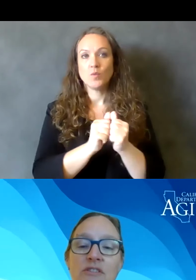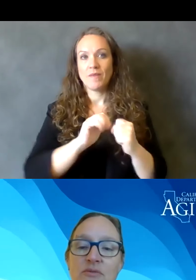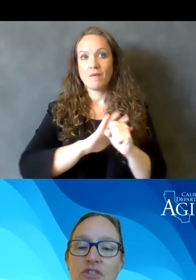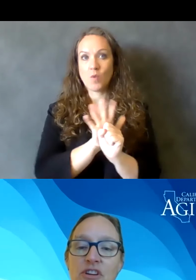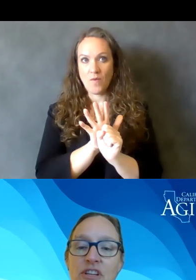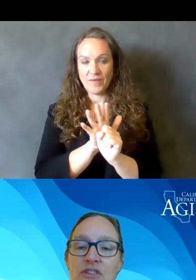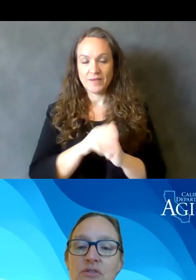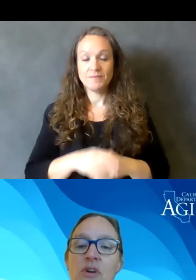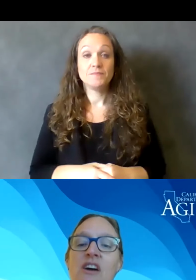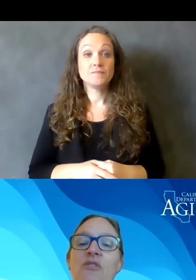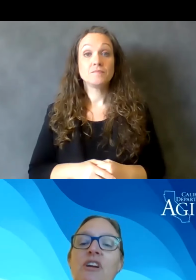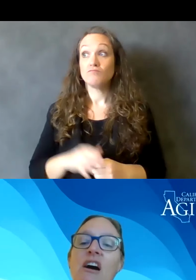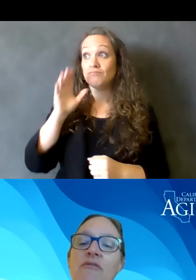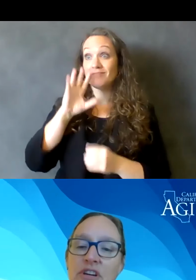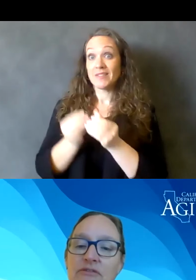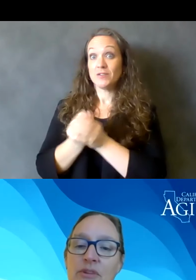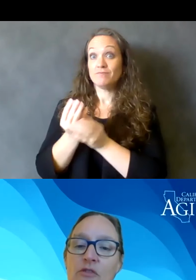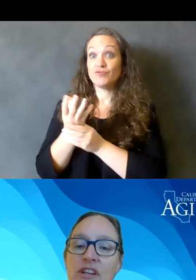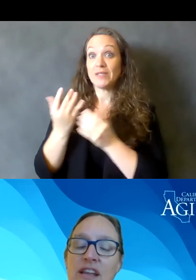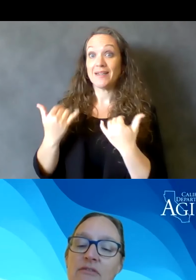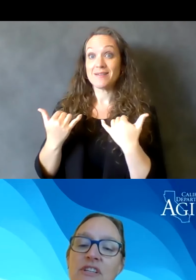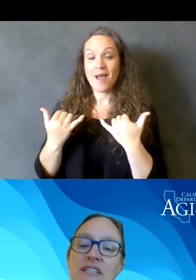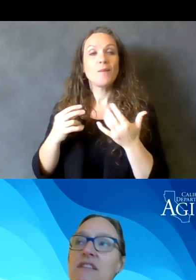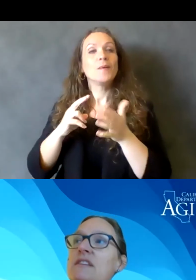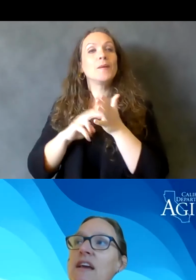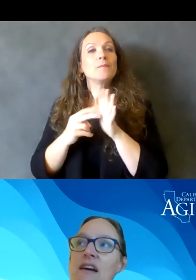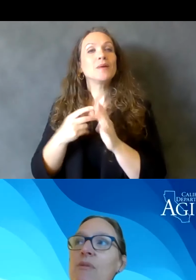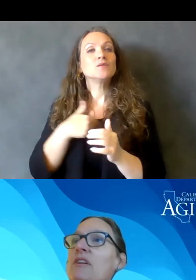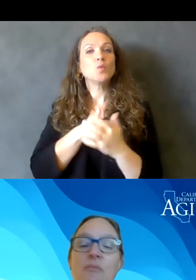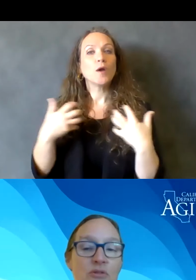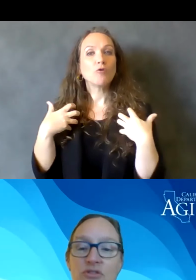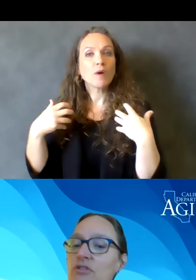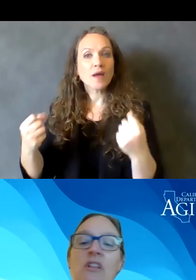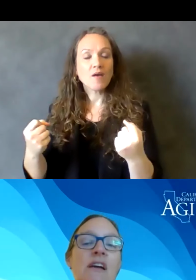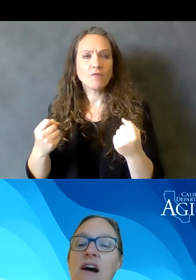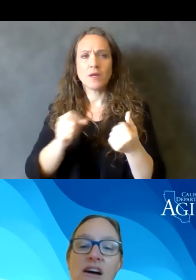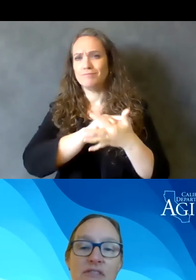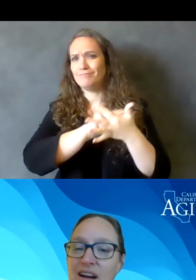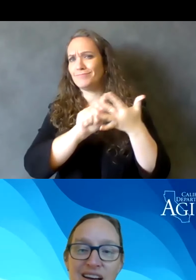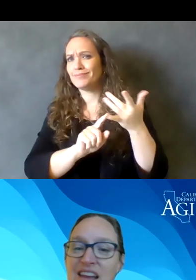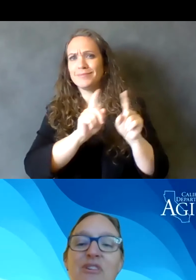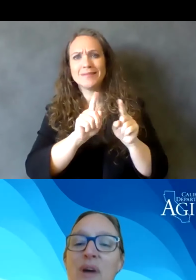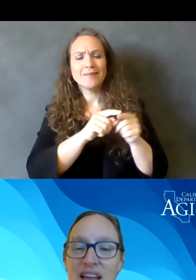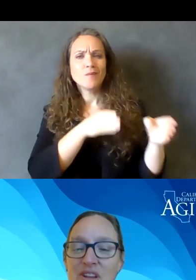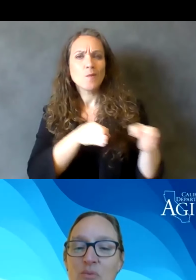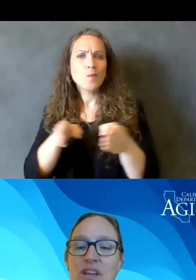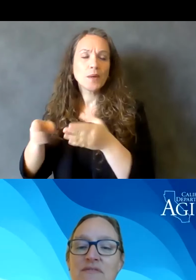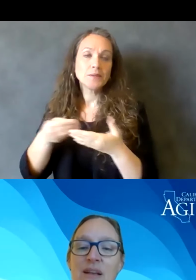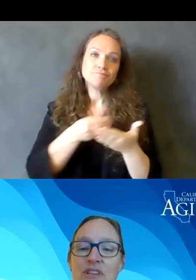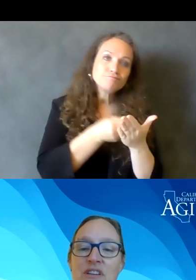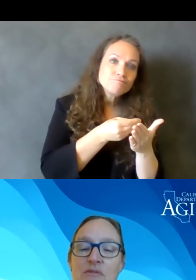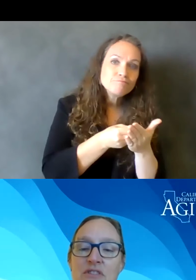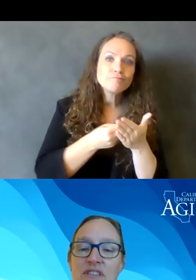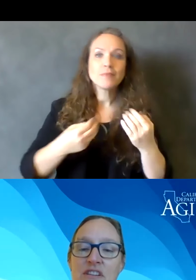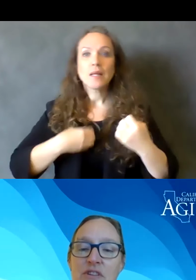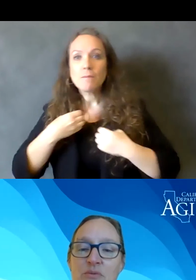we are also turning to the recovery from COVID in every sense, economic, emotional, in every way that we as